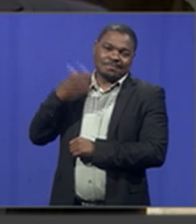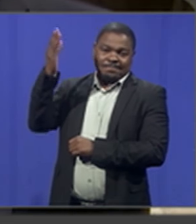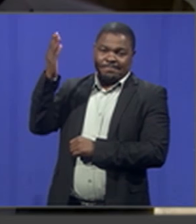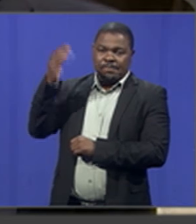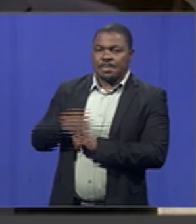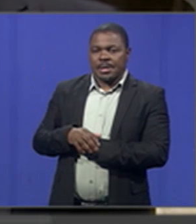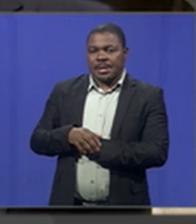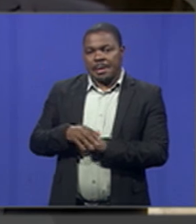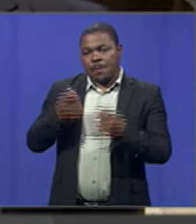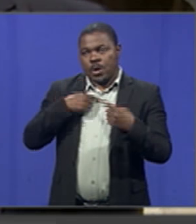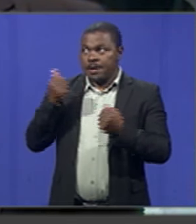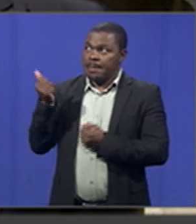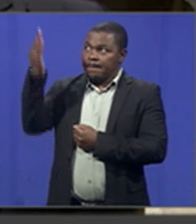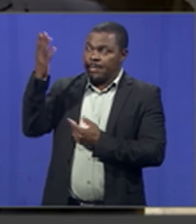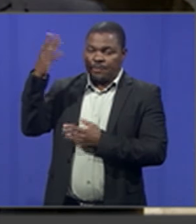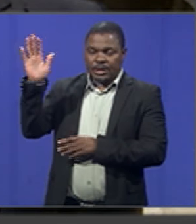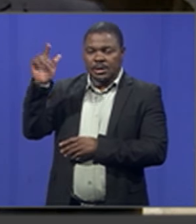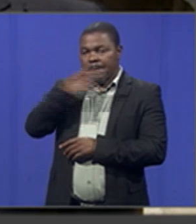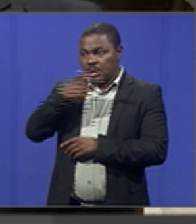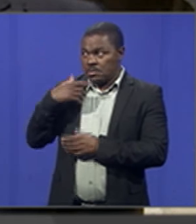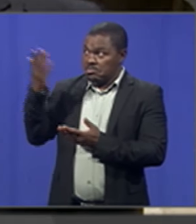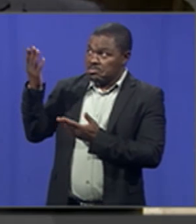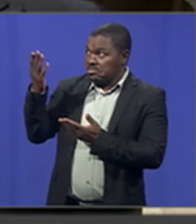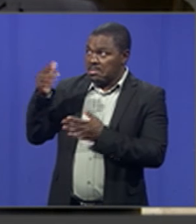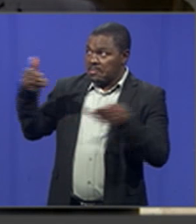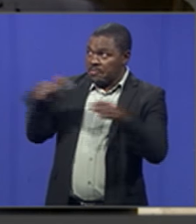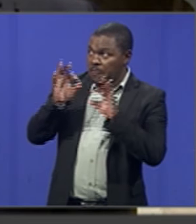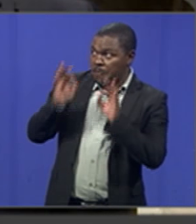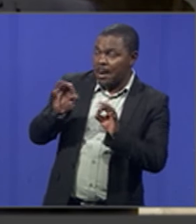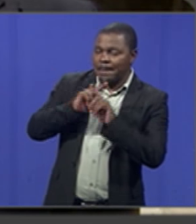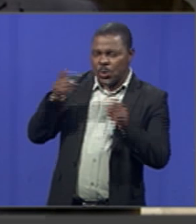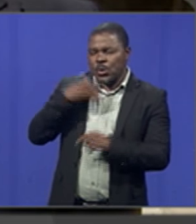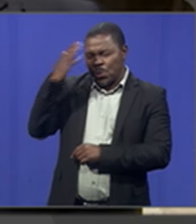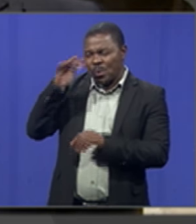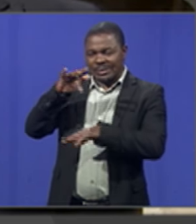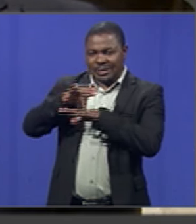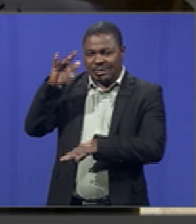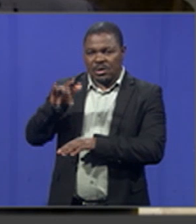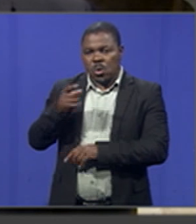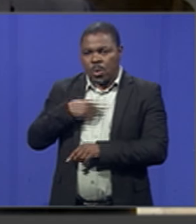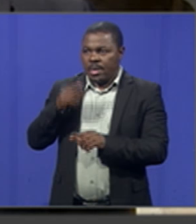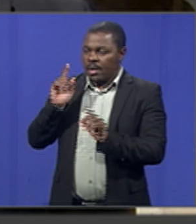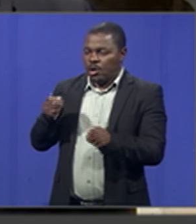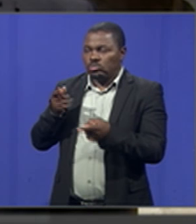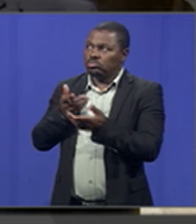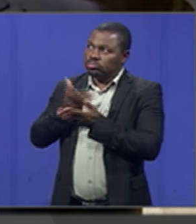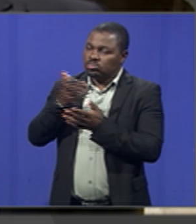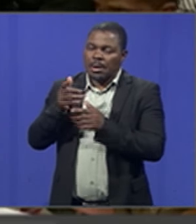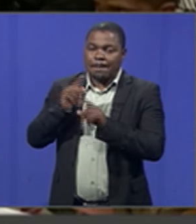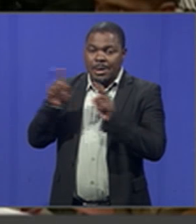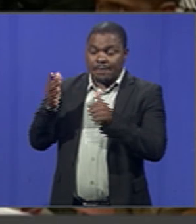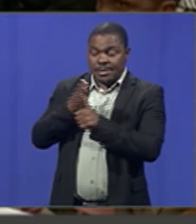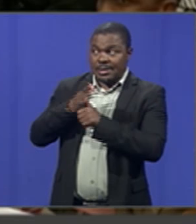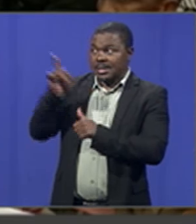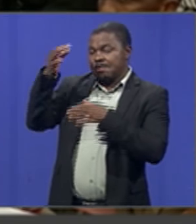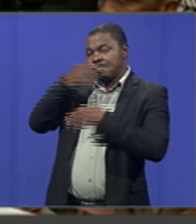made the submission to president with that, but it's something that we know it's sensitive. We can't speak about it up until the president decides.